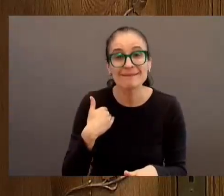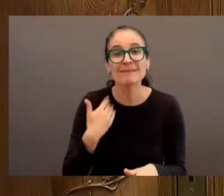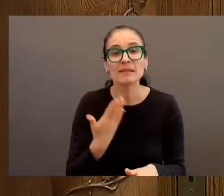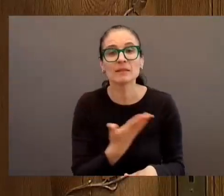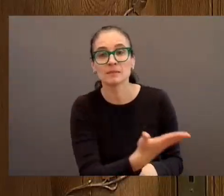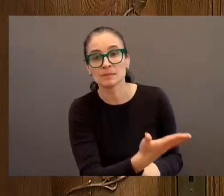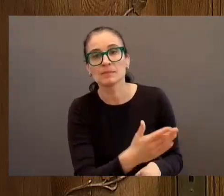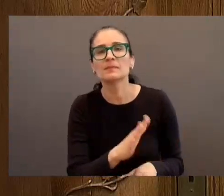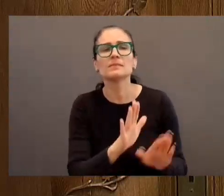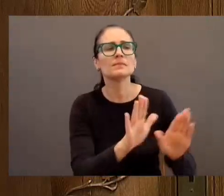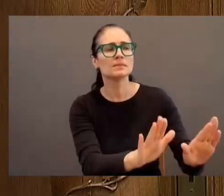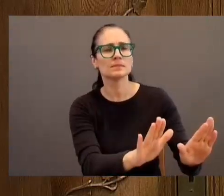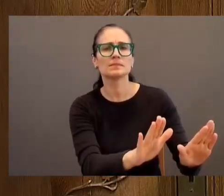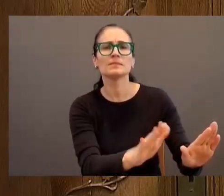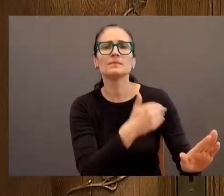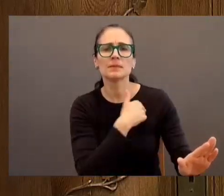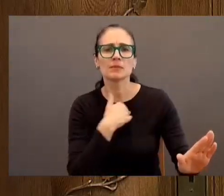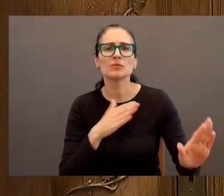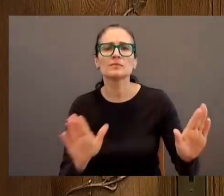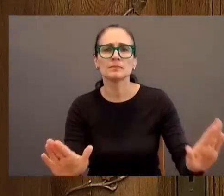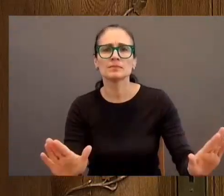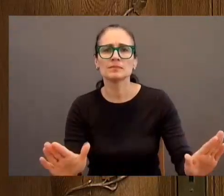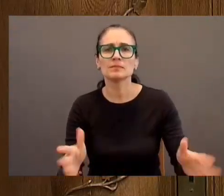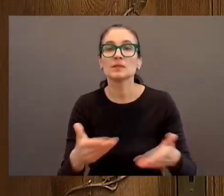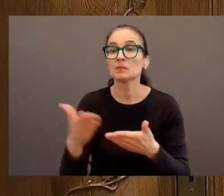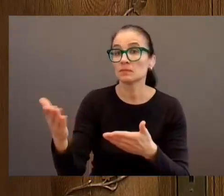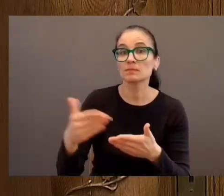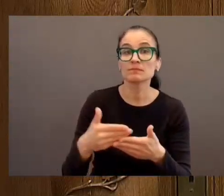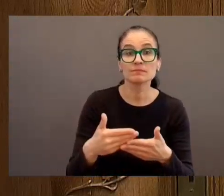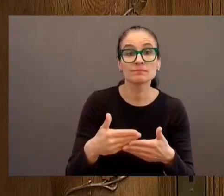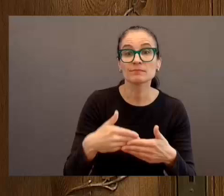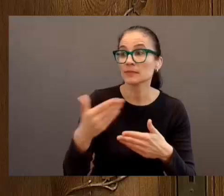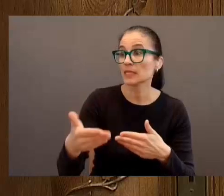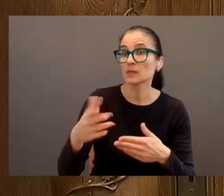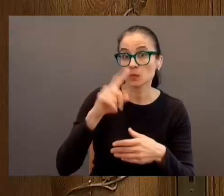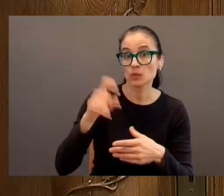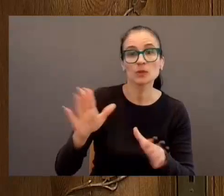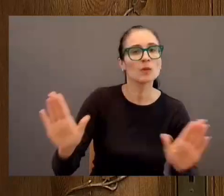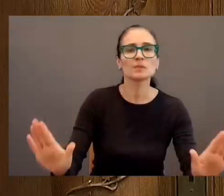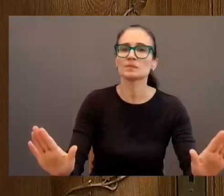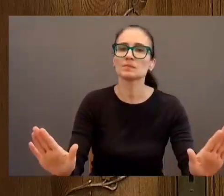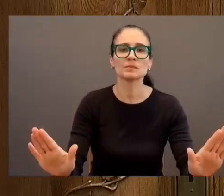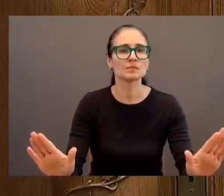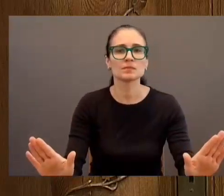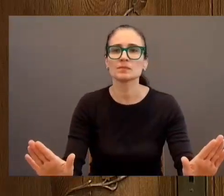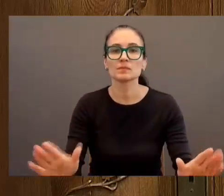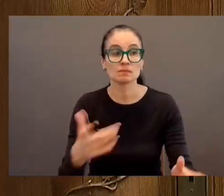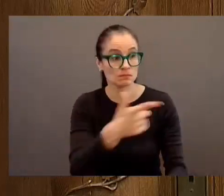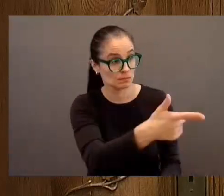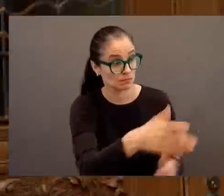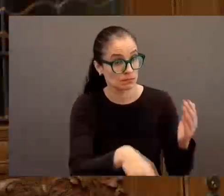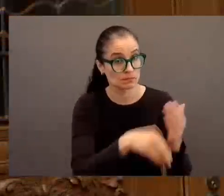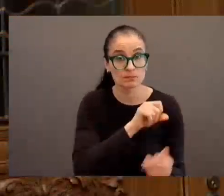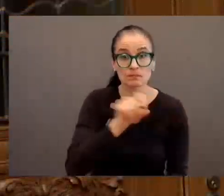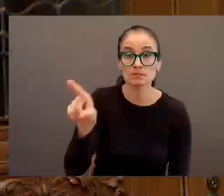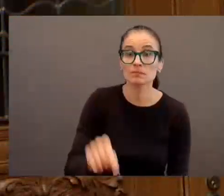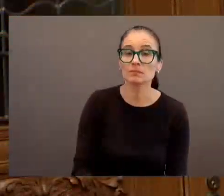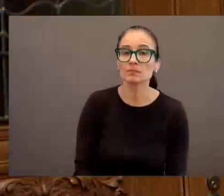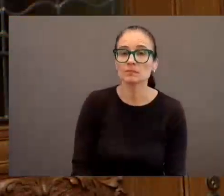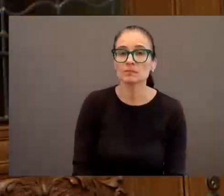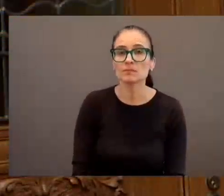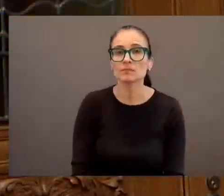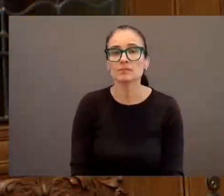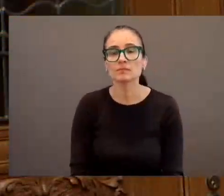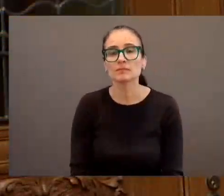next question. No, thank you. Member, you have supplemental? Mr. Speaker, I'd like to remind